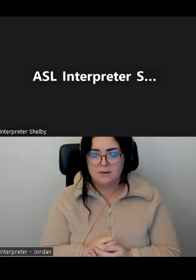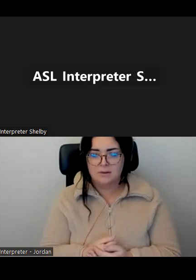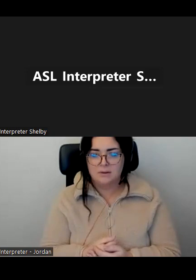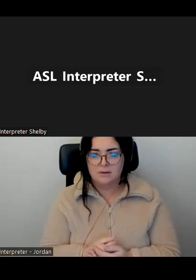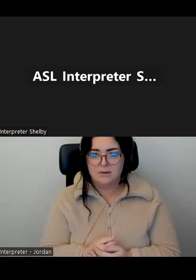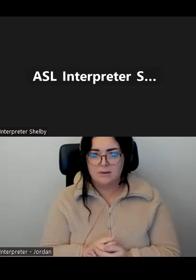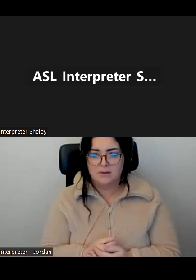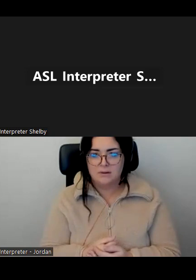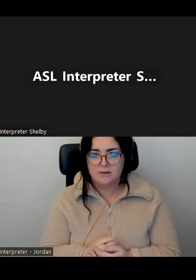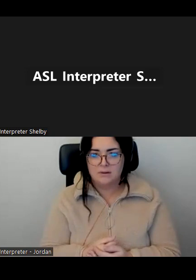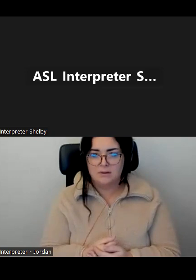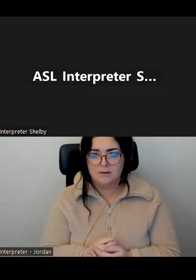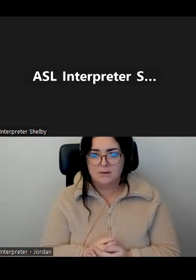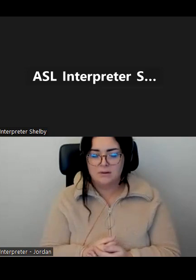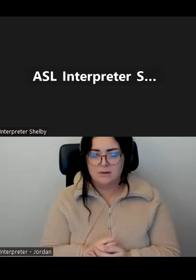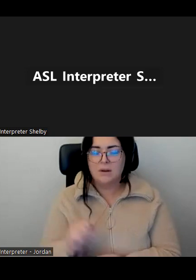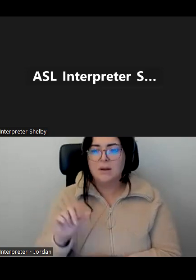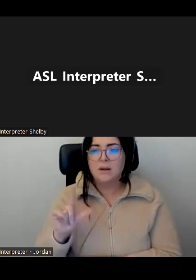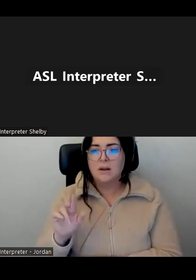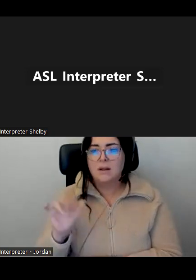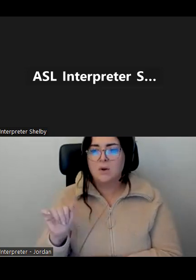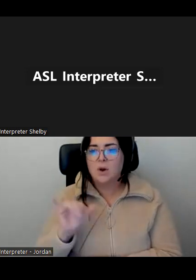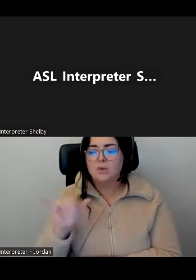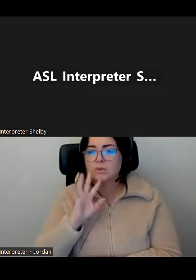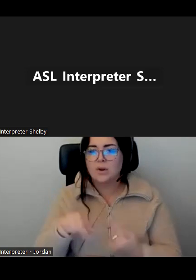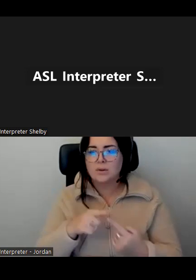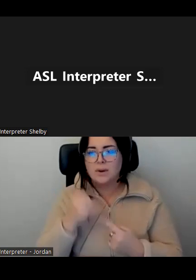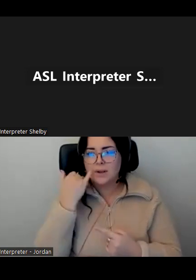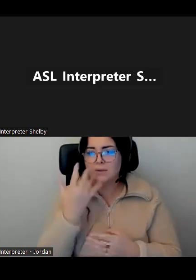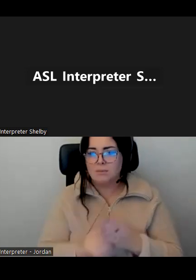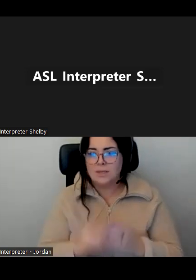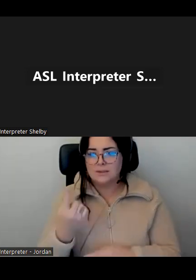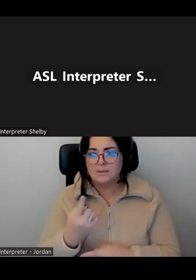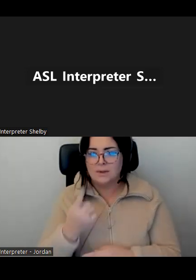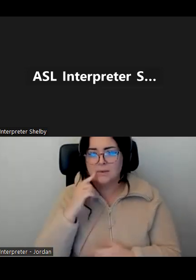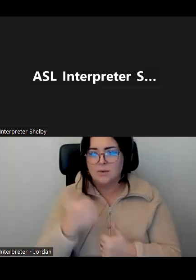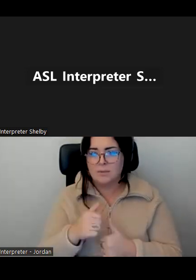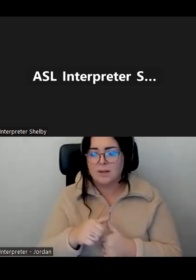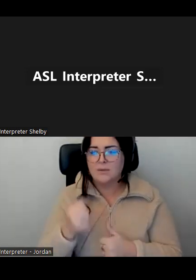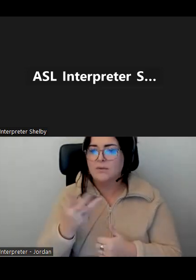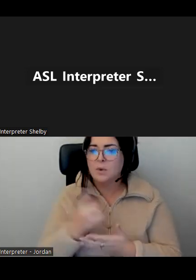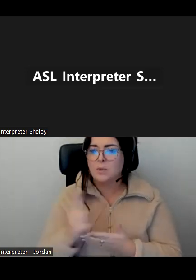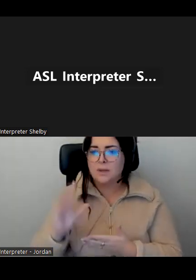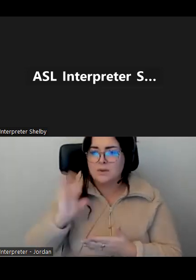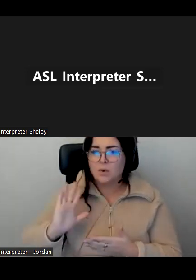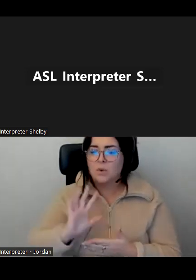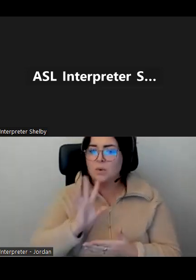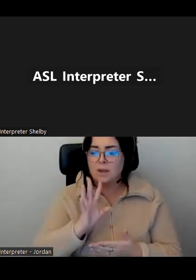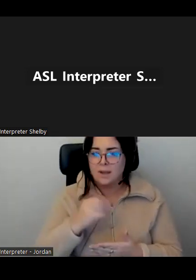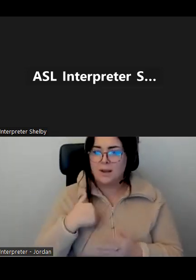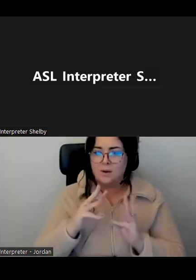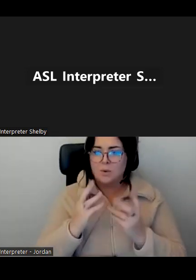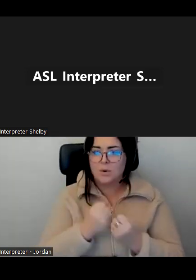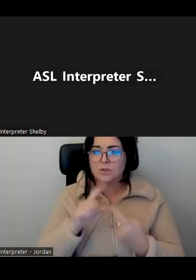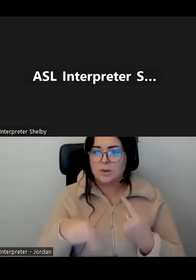Laura also spoke about bereavement. I just wanted to remind everybody that a few weeks ago, we did have a Zoom session on grief and bereavement.